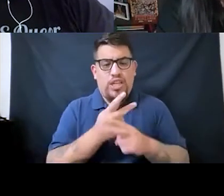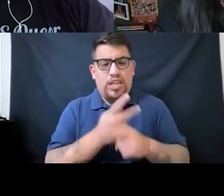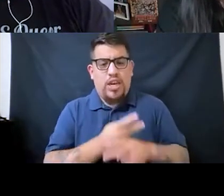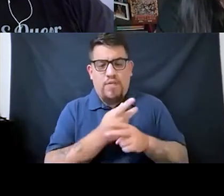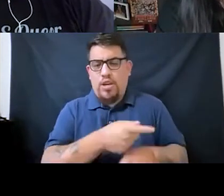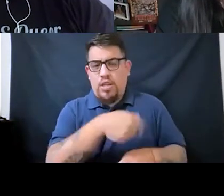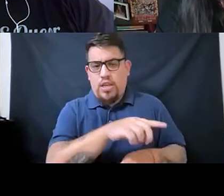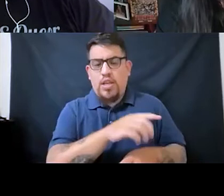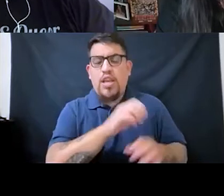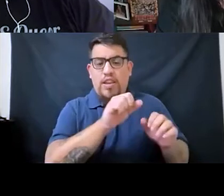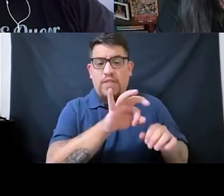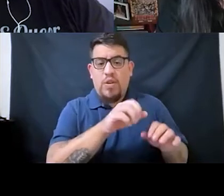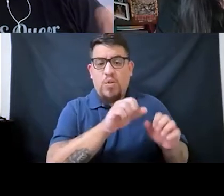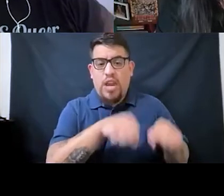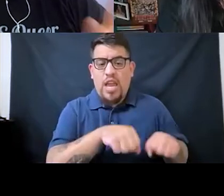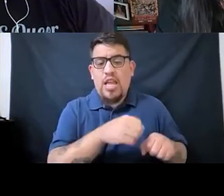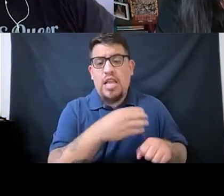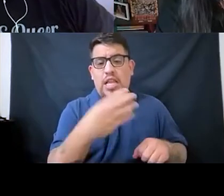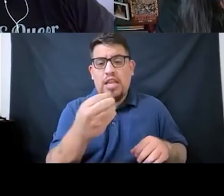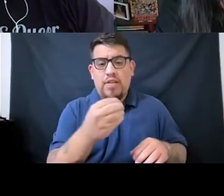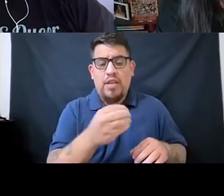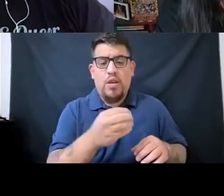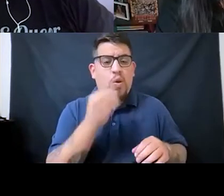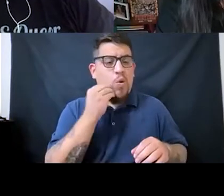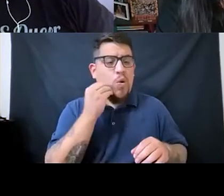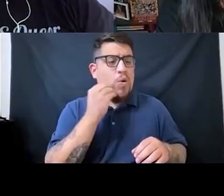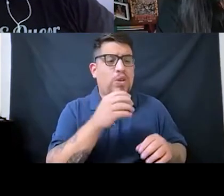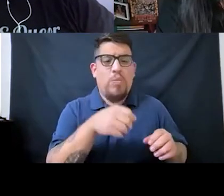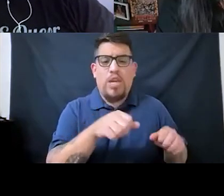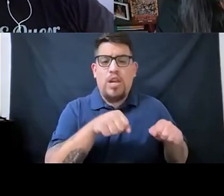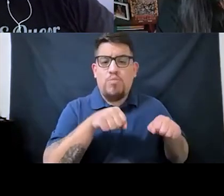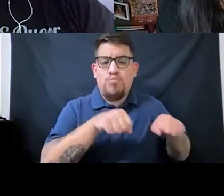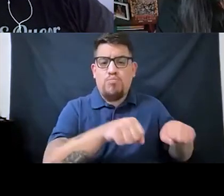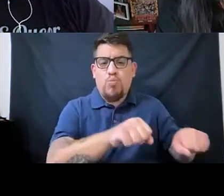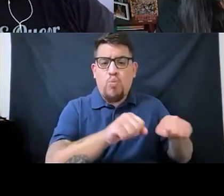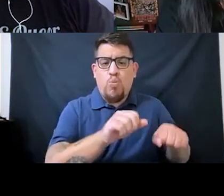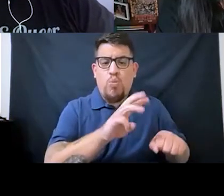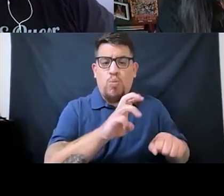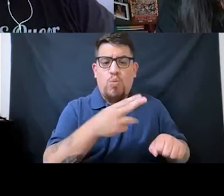their house would be to be wheeled out. This isn't rare,